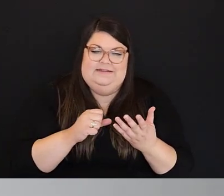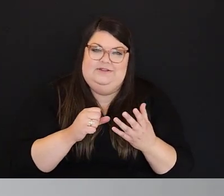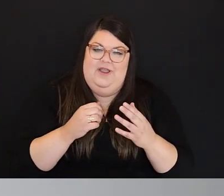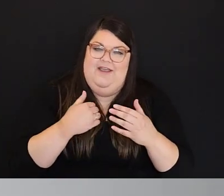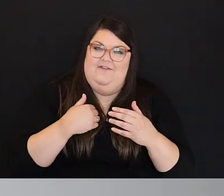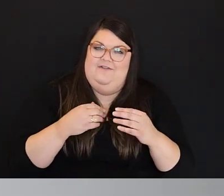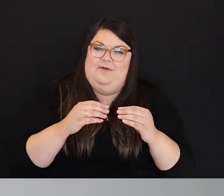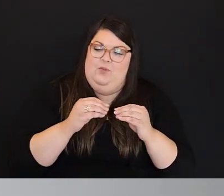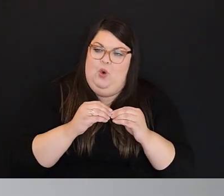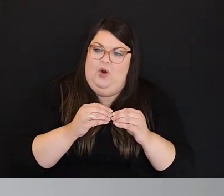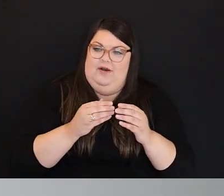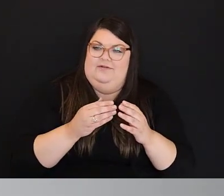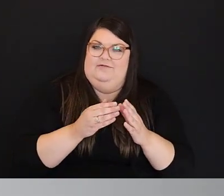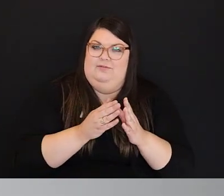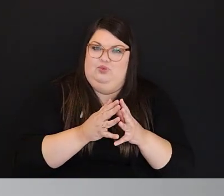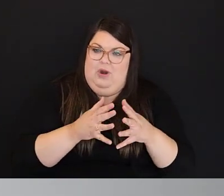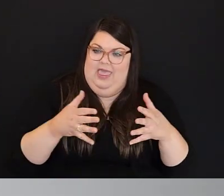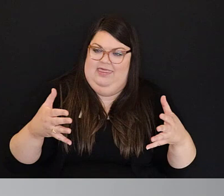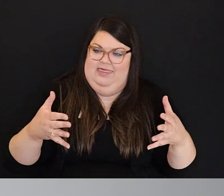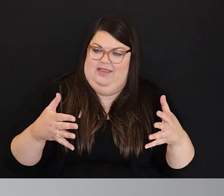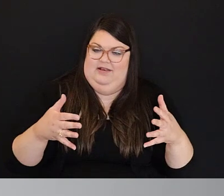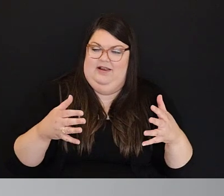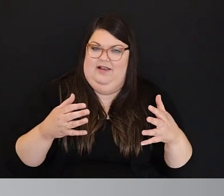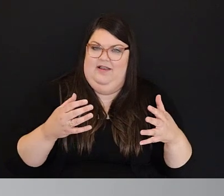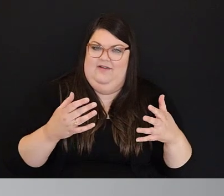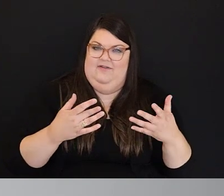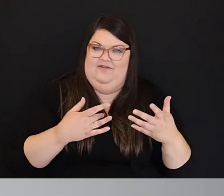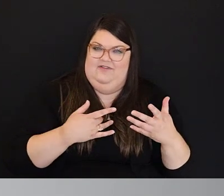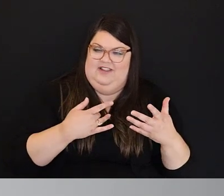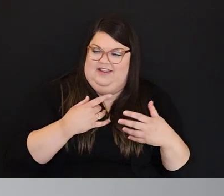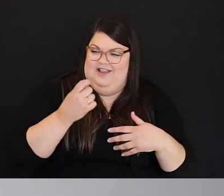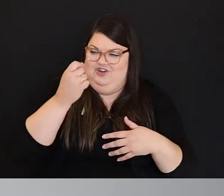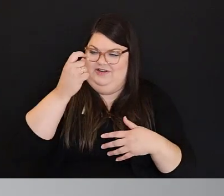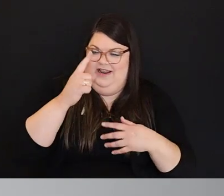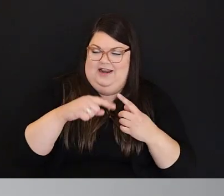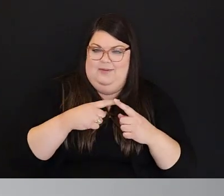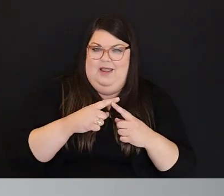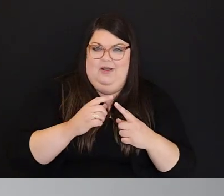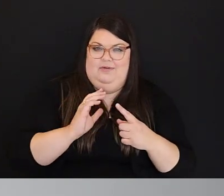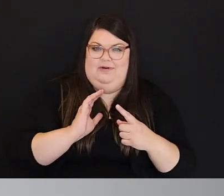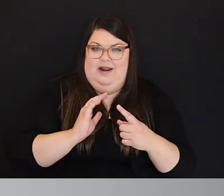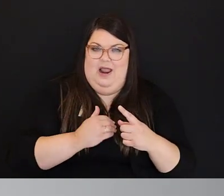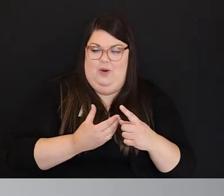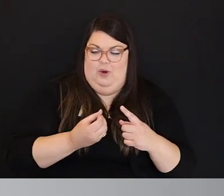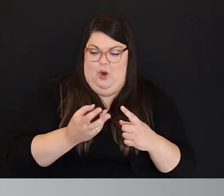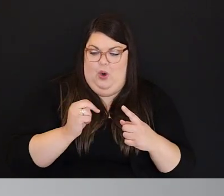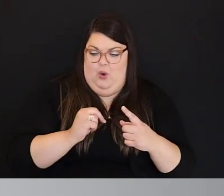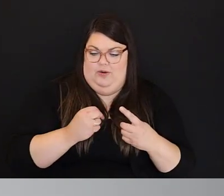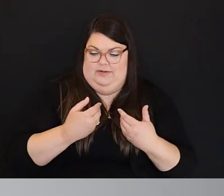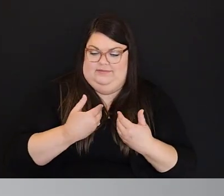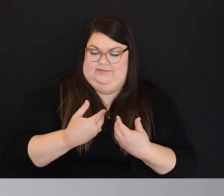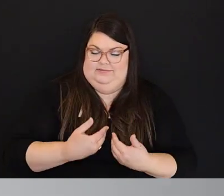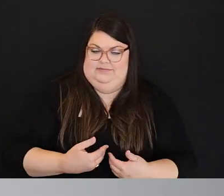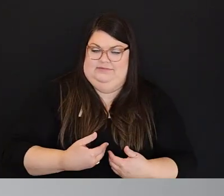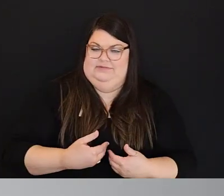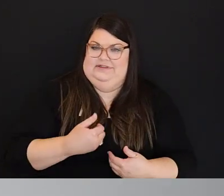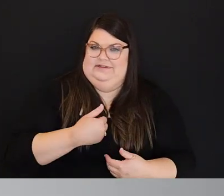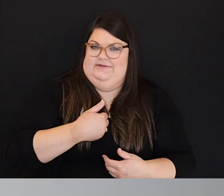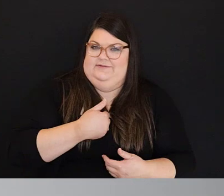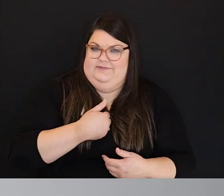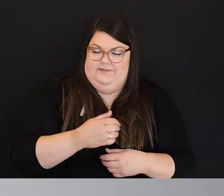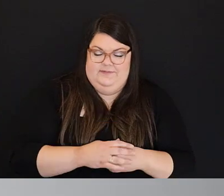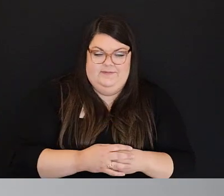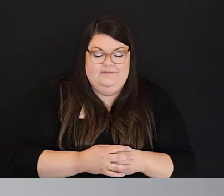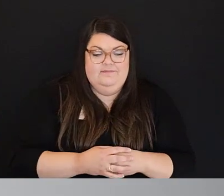get a wider breadth of our own sense of being, like and I want to talk a little bit